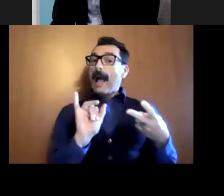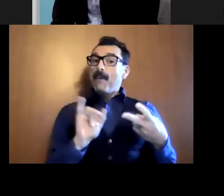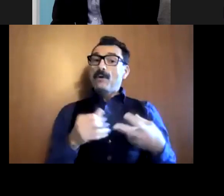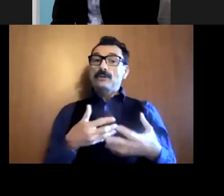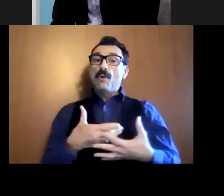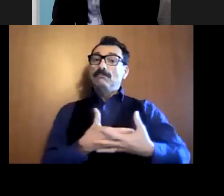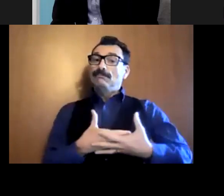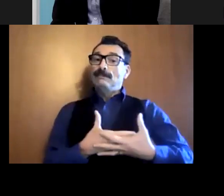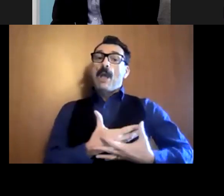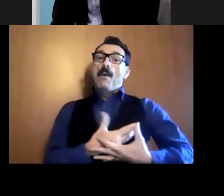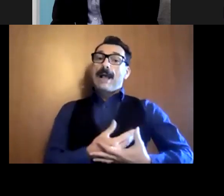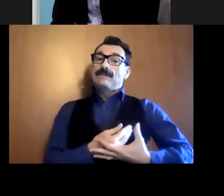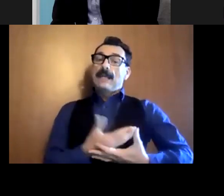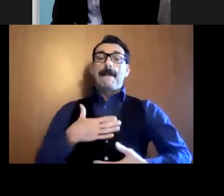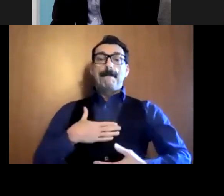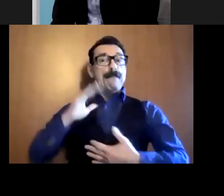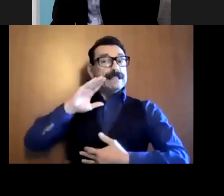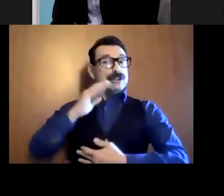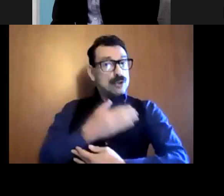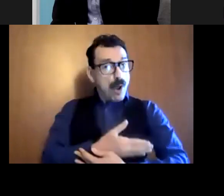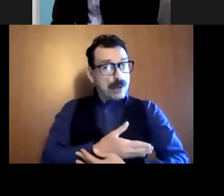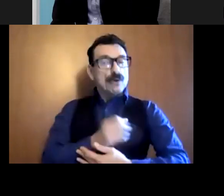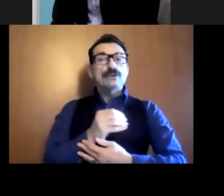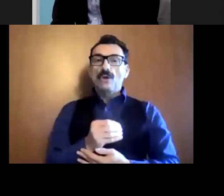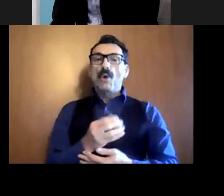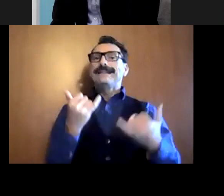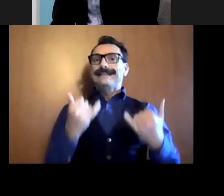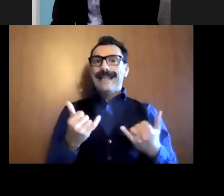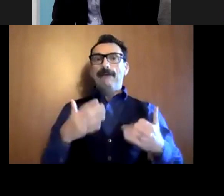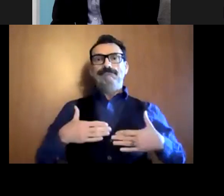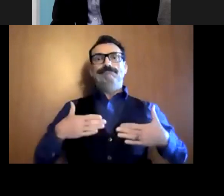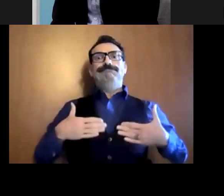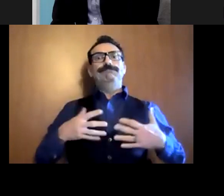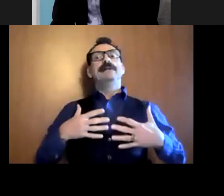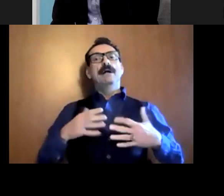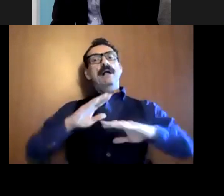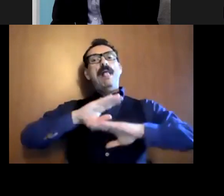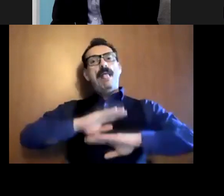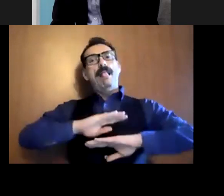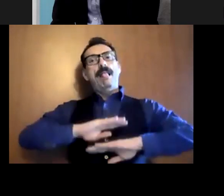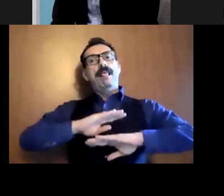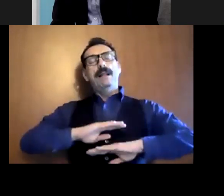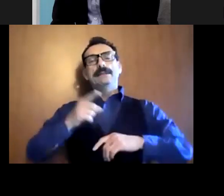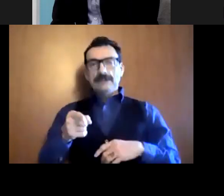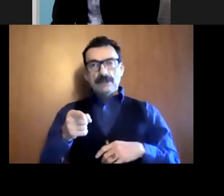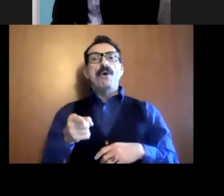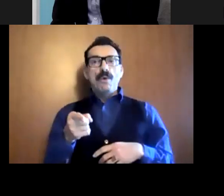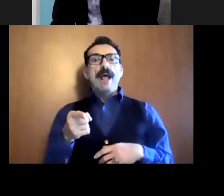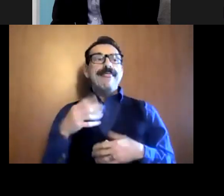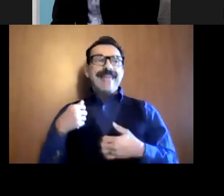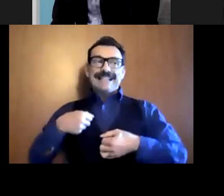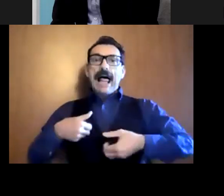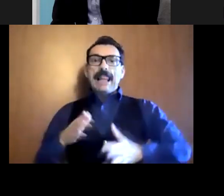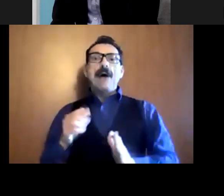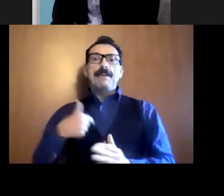speak to how comforting it is to find out that the data is now showing that the vaccine has also allowed me to pass protective antibodies to